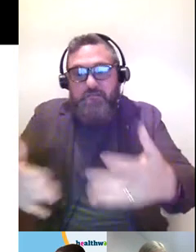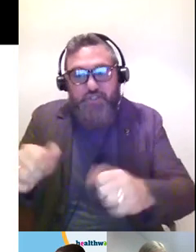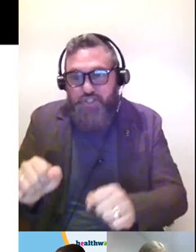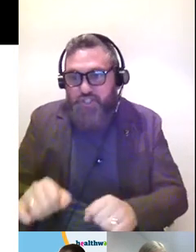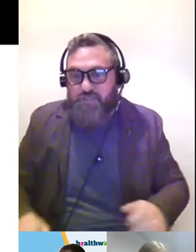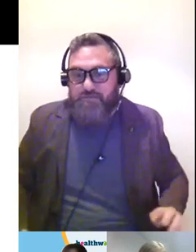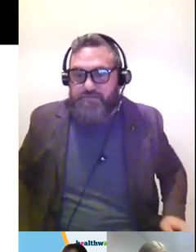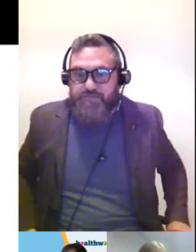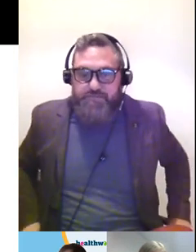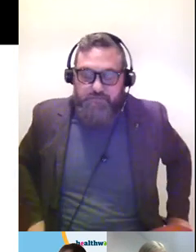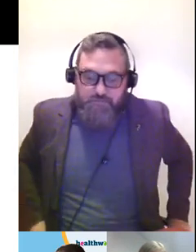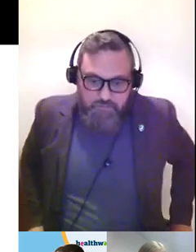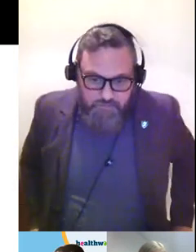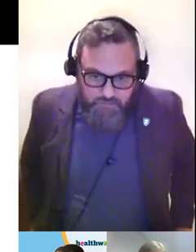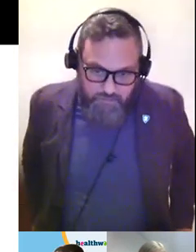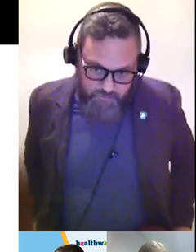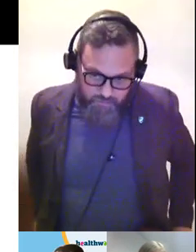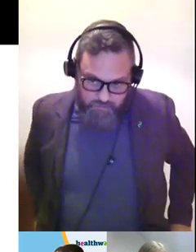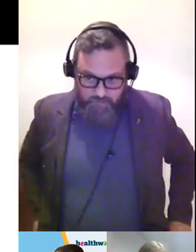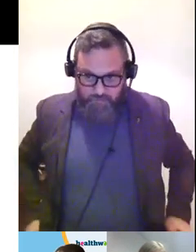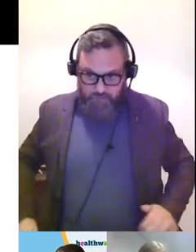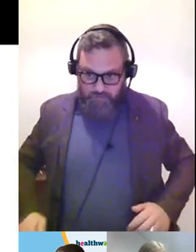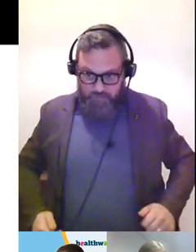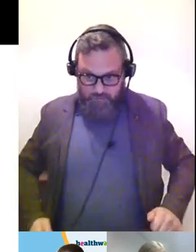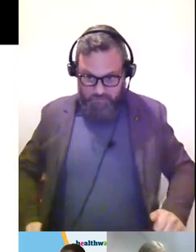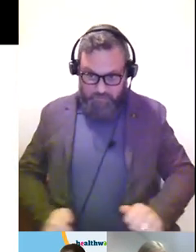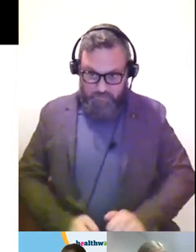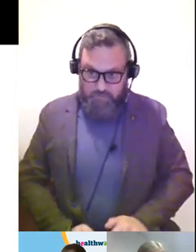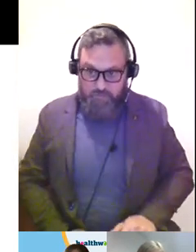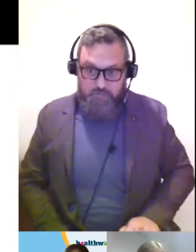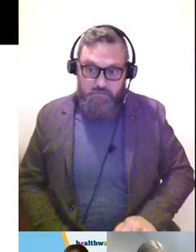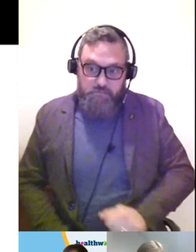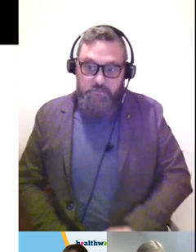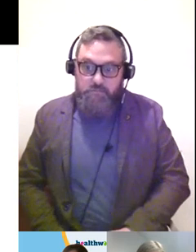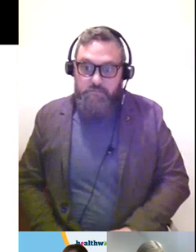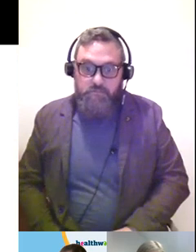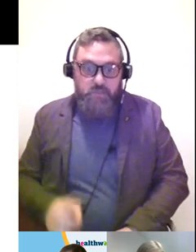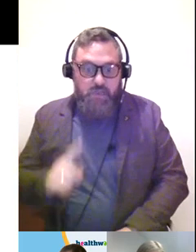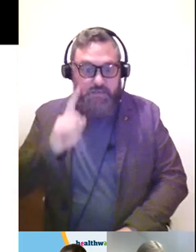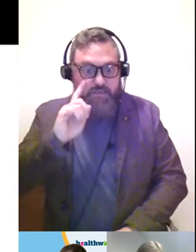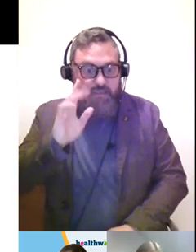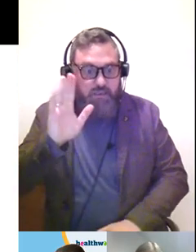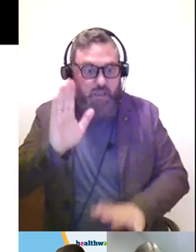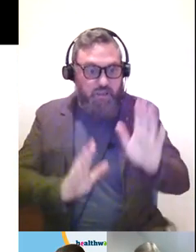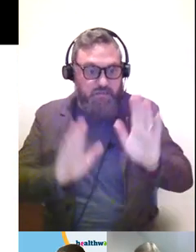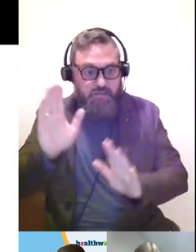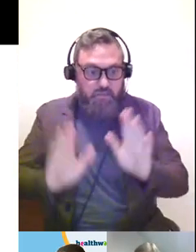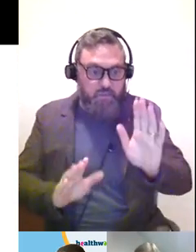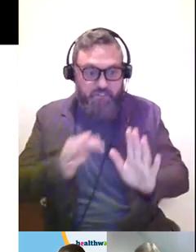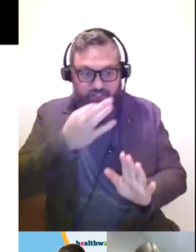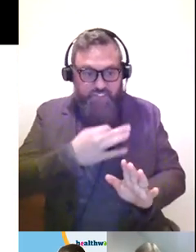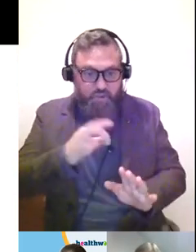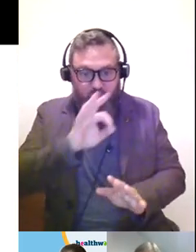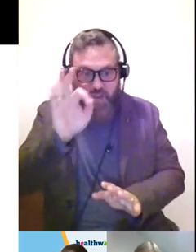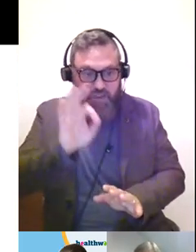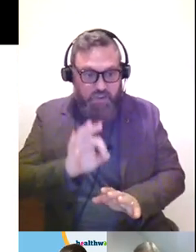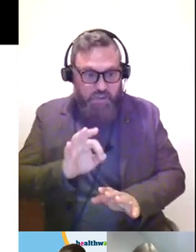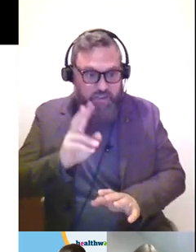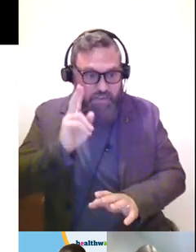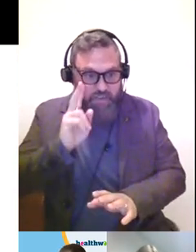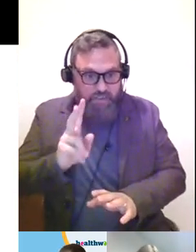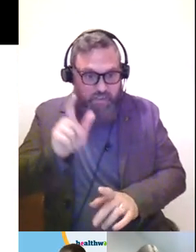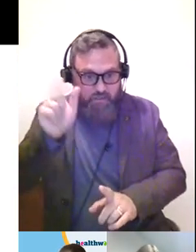Thank you. I'm going to move on to people who've got their hands up for a couple of questions, but I can see that the person